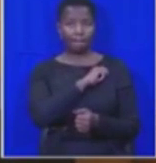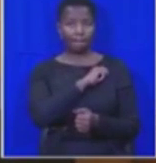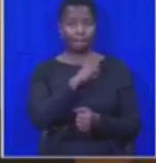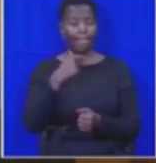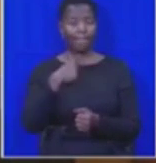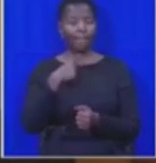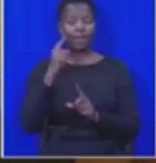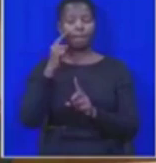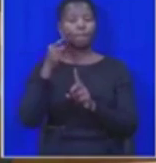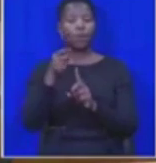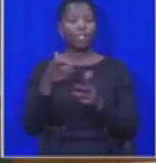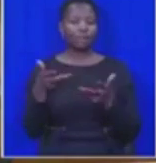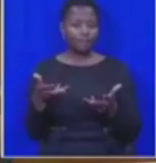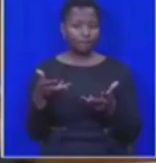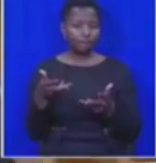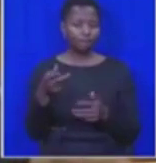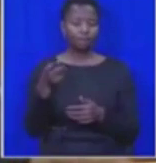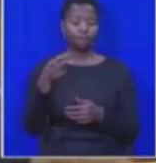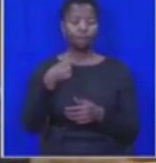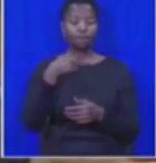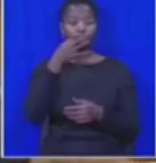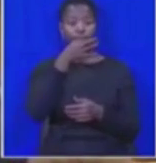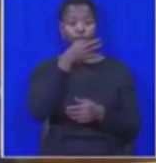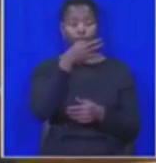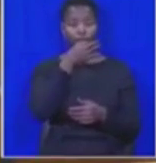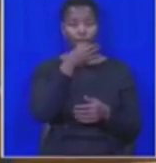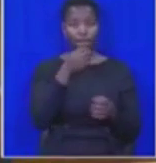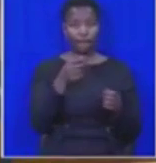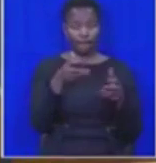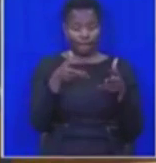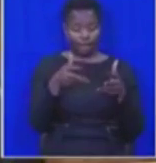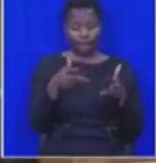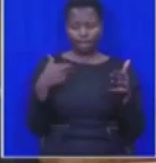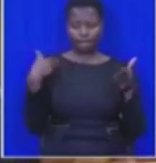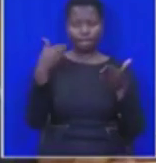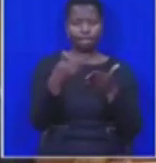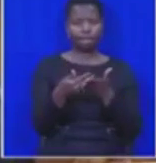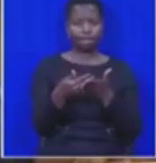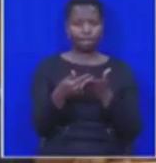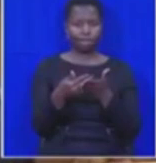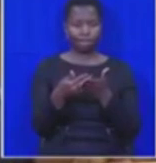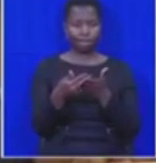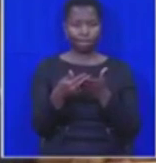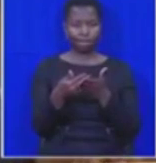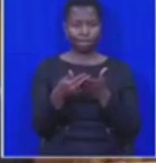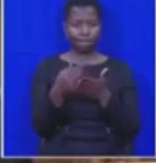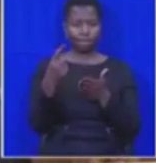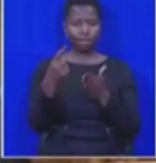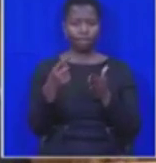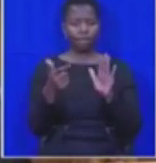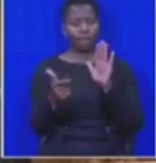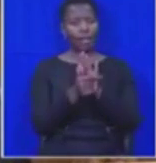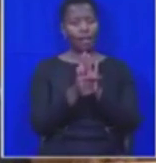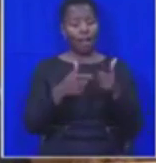making to them was that given the fact that there's been reopening of the land